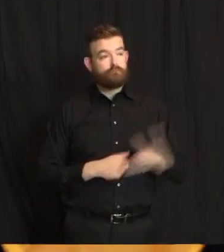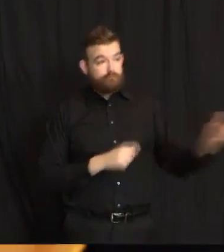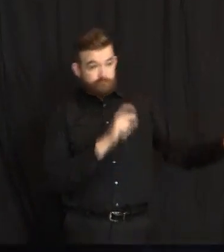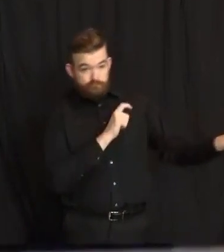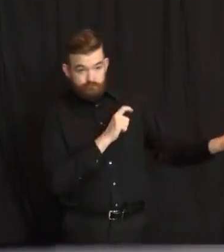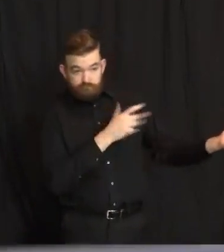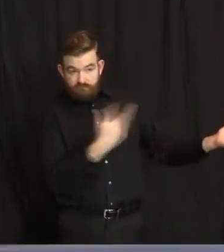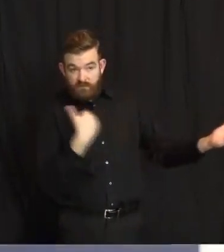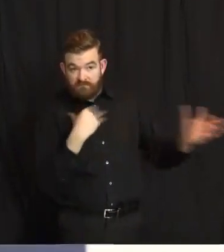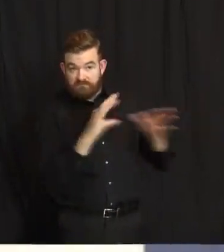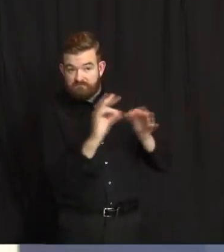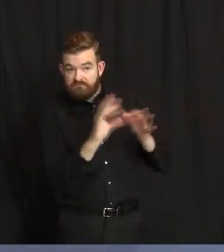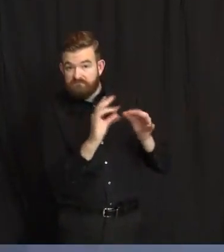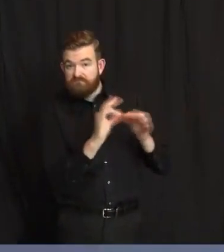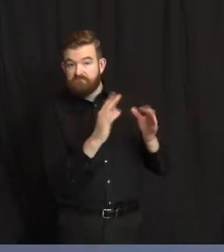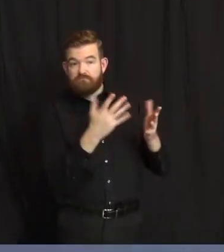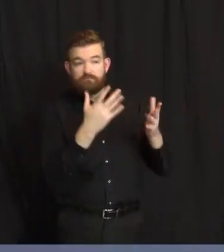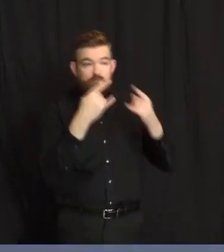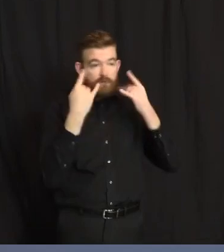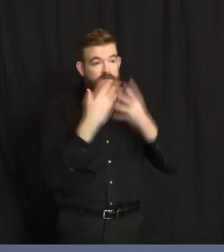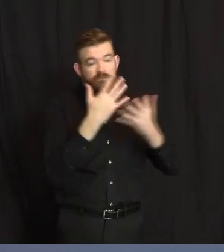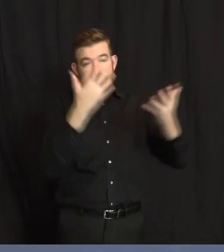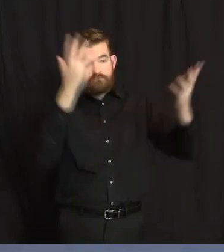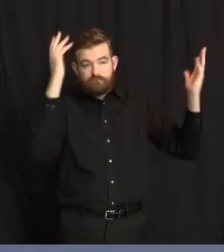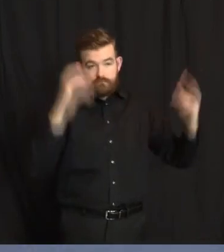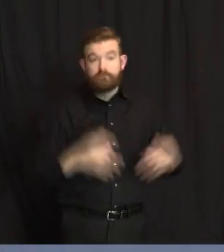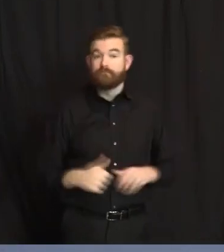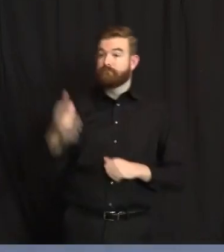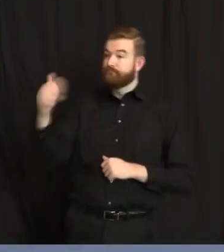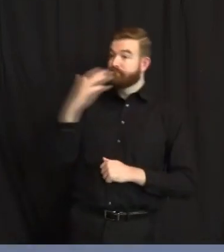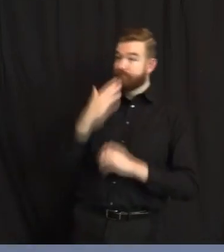matters? Thank you. Good morning, Governor. Thank you. And